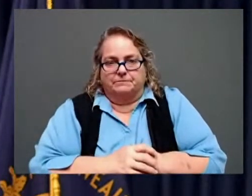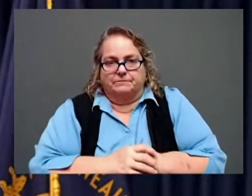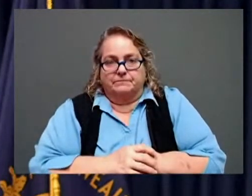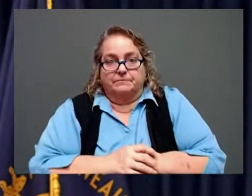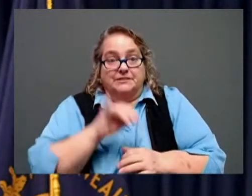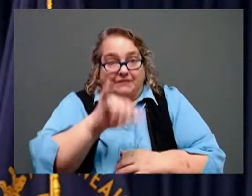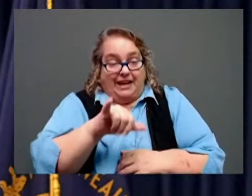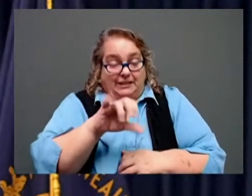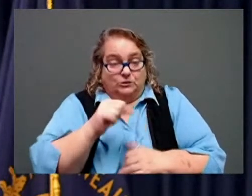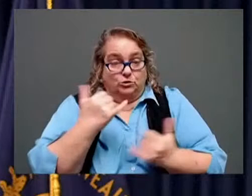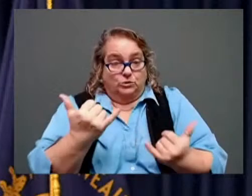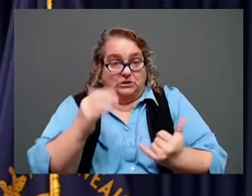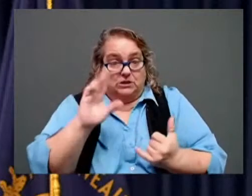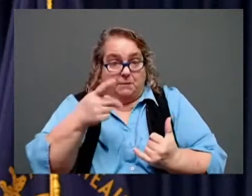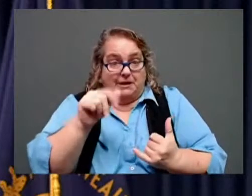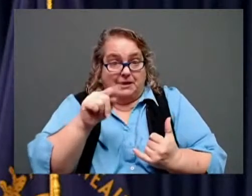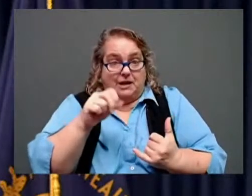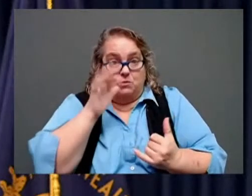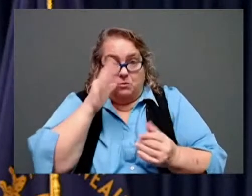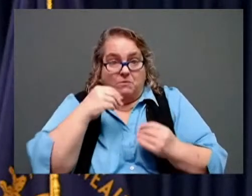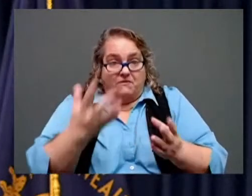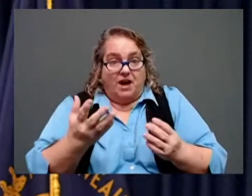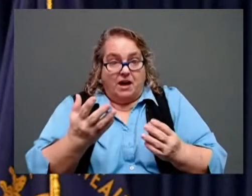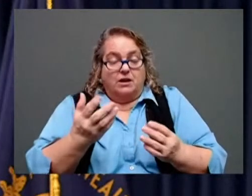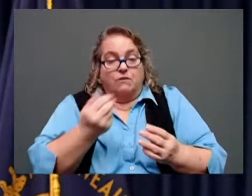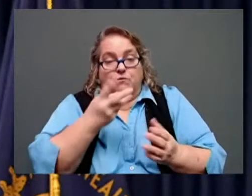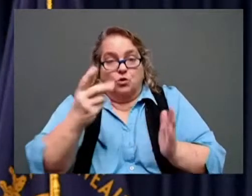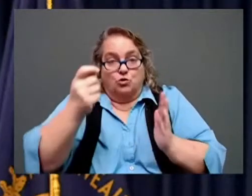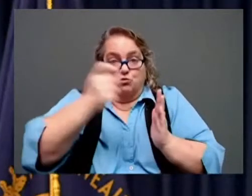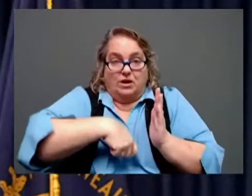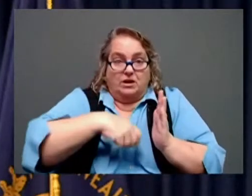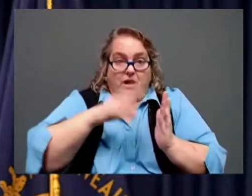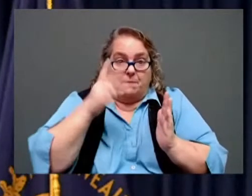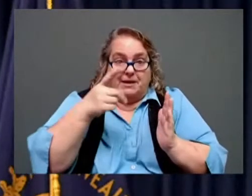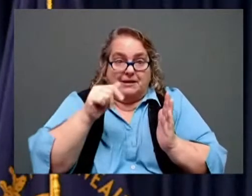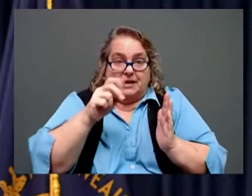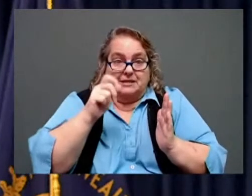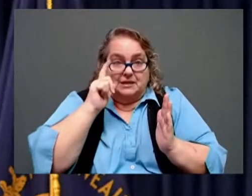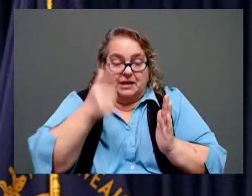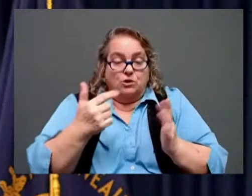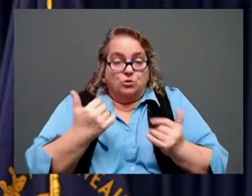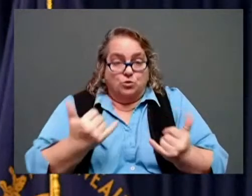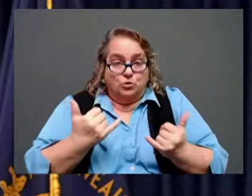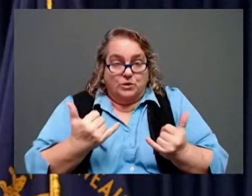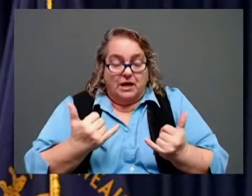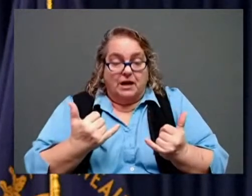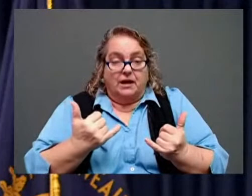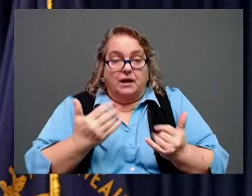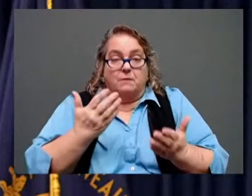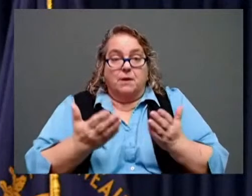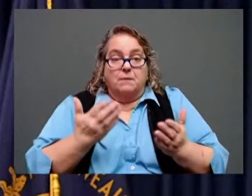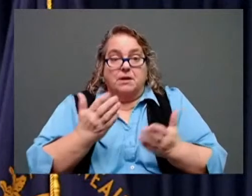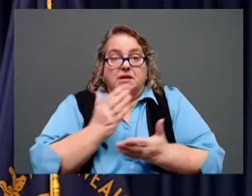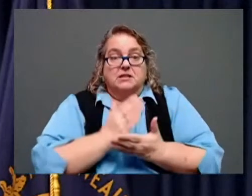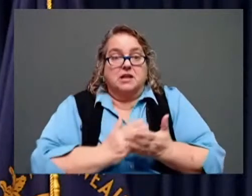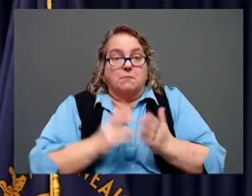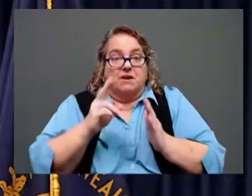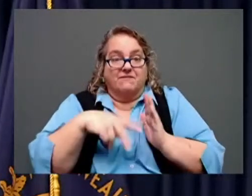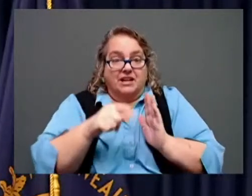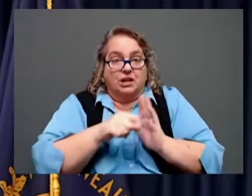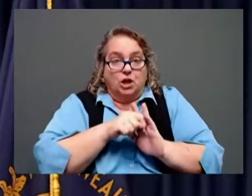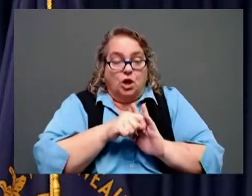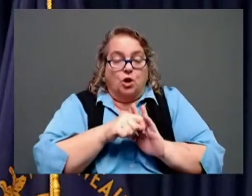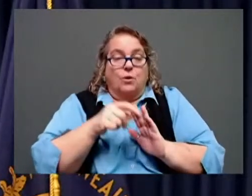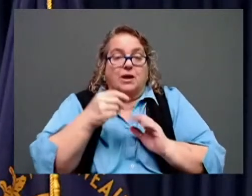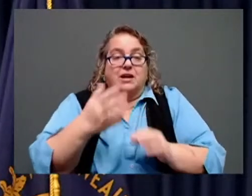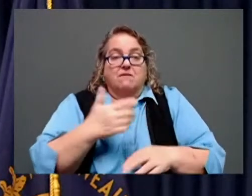update. We're likely to provide a couple written updates later in the day, maybe some video. Give us some prayers